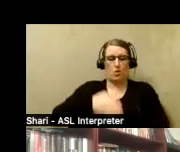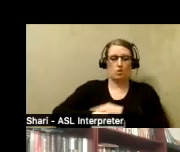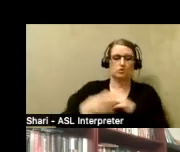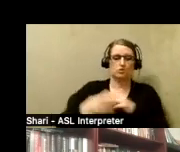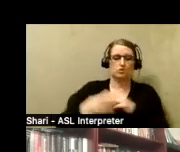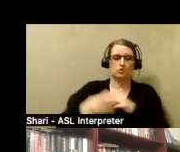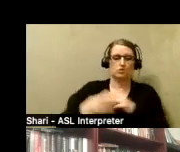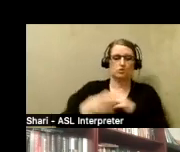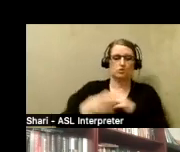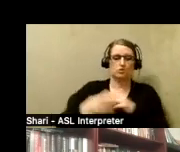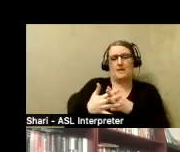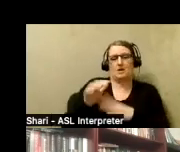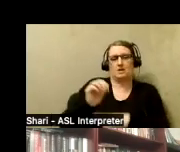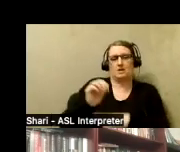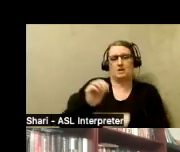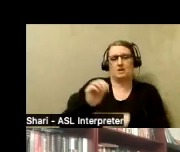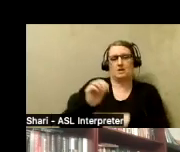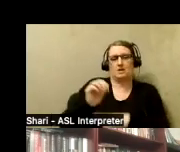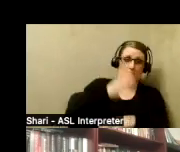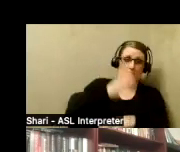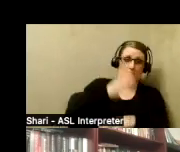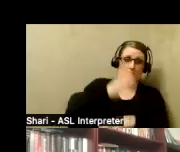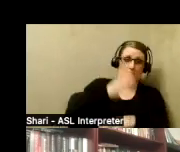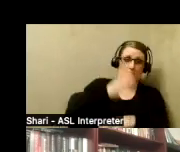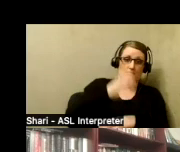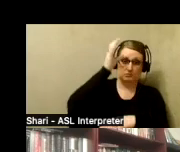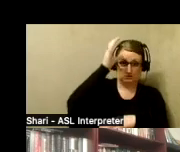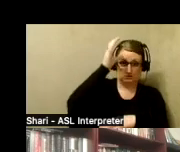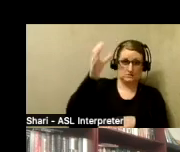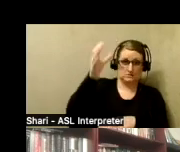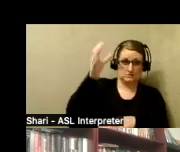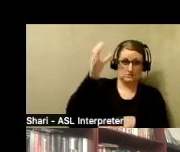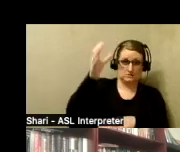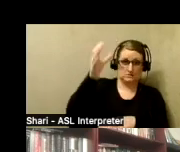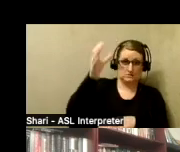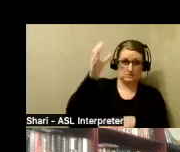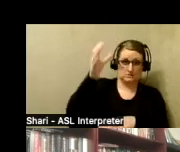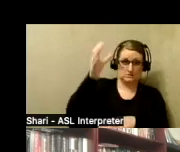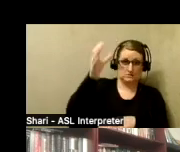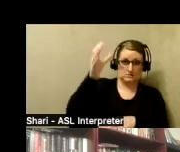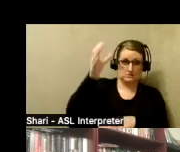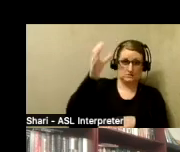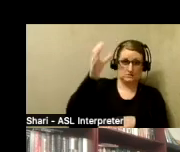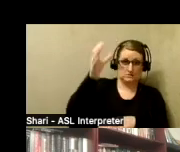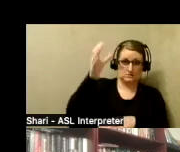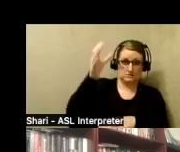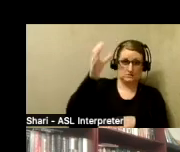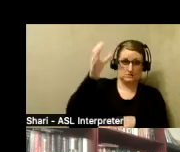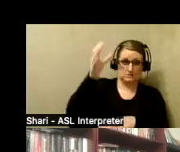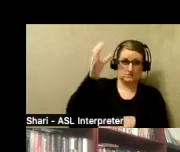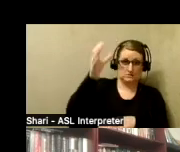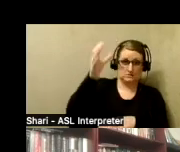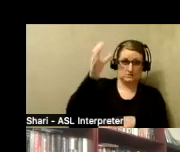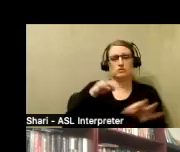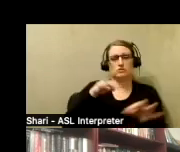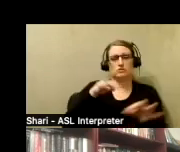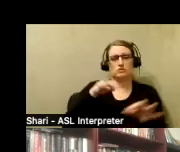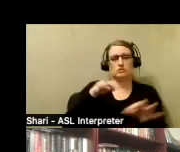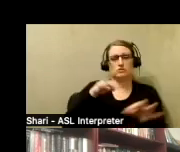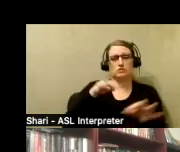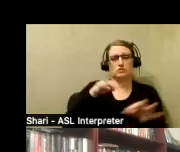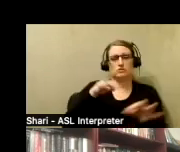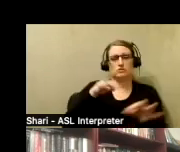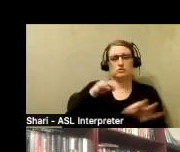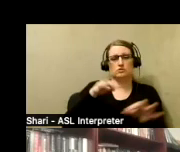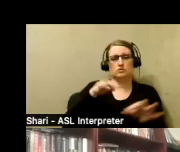contemporary American setting. And after introducing this conceptualization, he'll present and describe a new treatment for psychosis here in